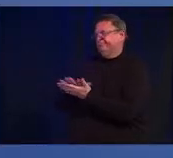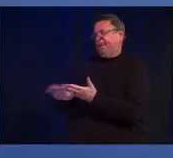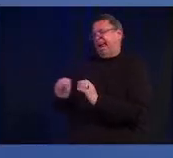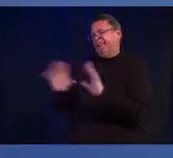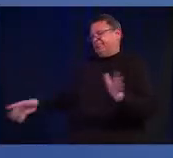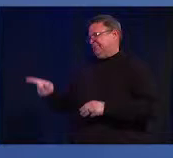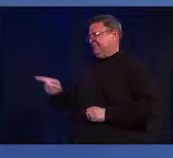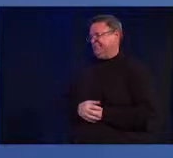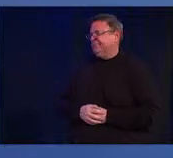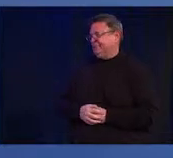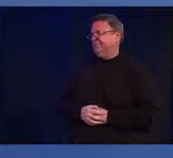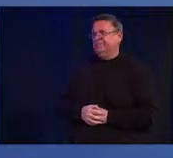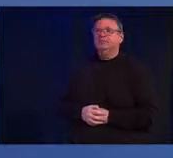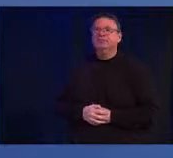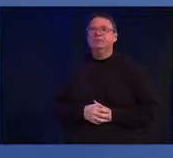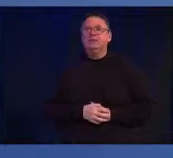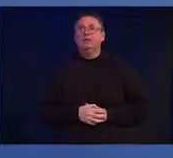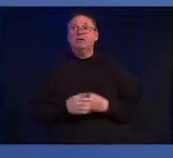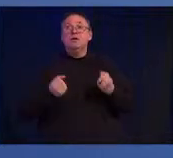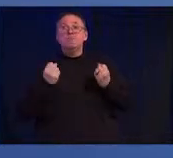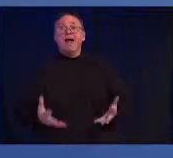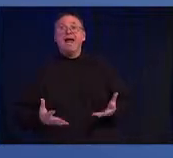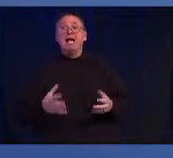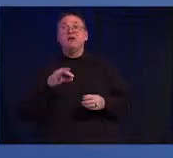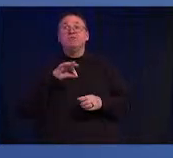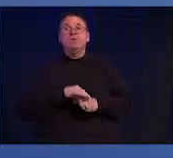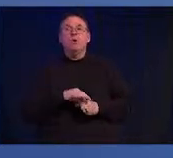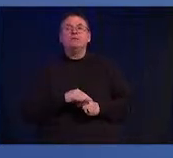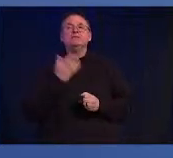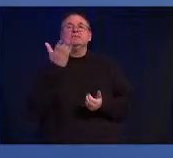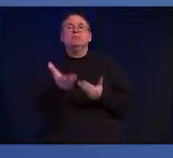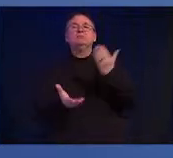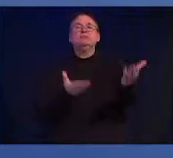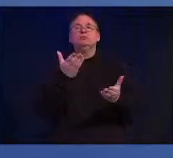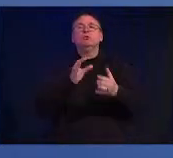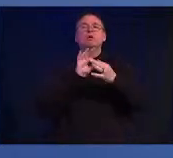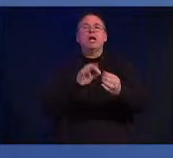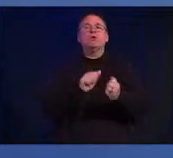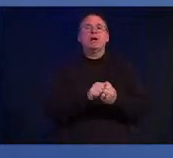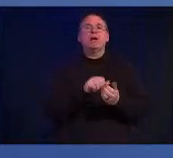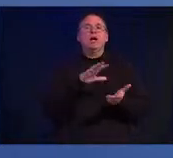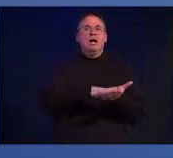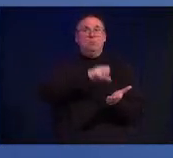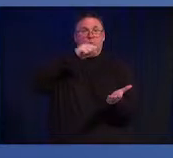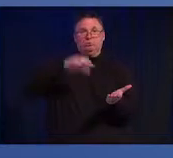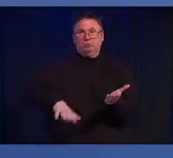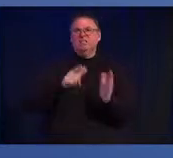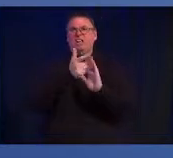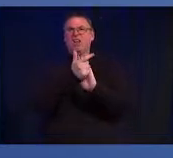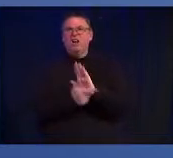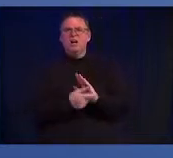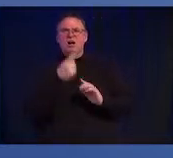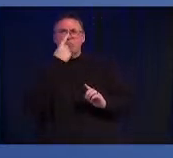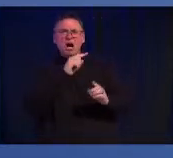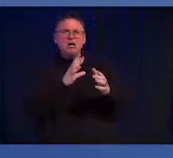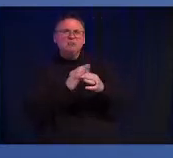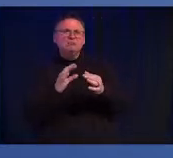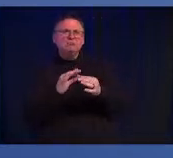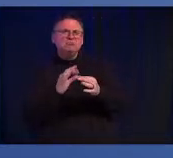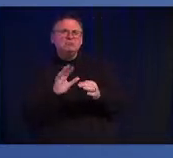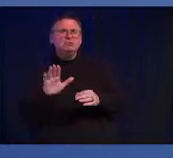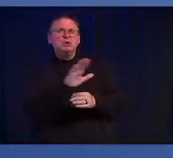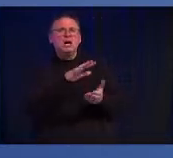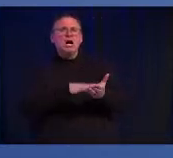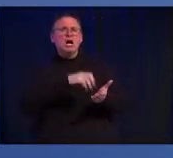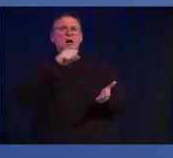Many voters submitted questions about Indiana's abortion laws. Could you please share with us your position on Indiana's current abortion law?